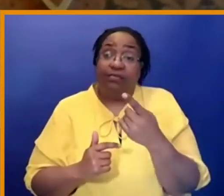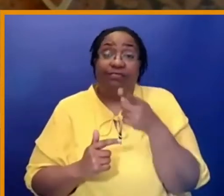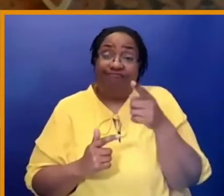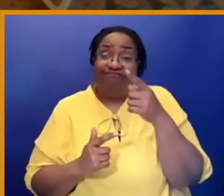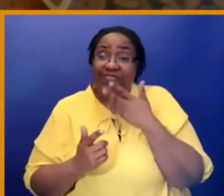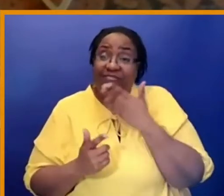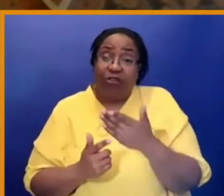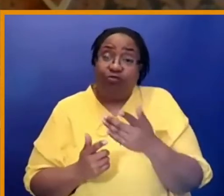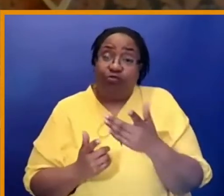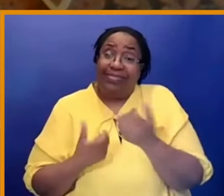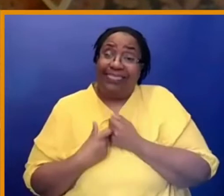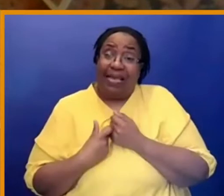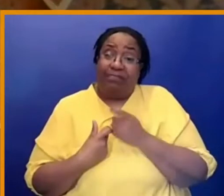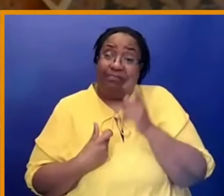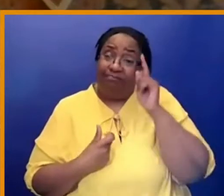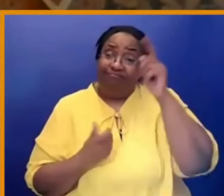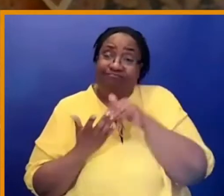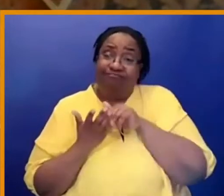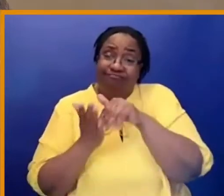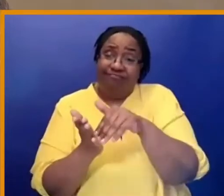Thank you.